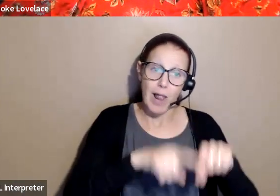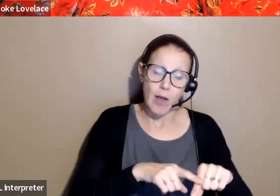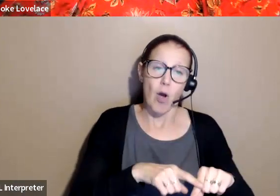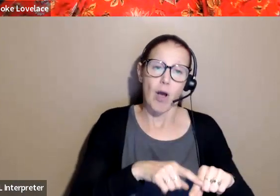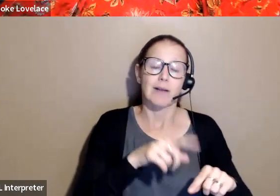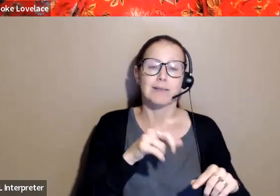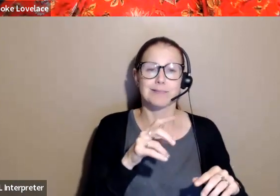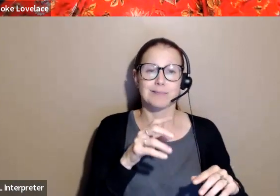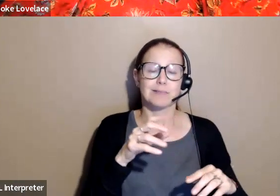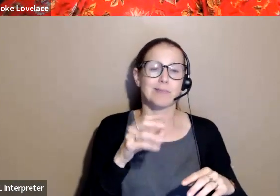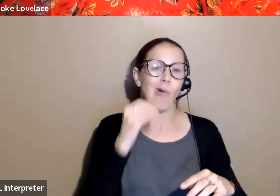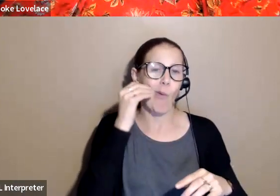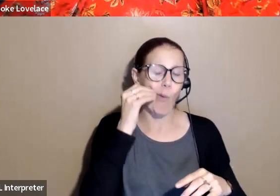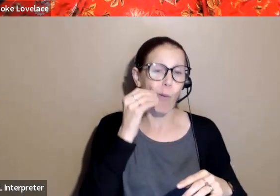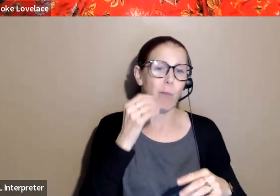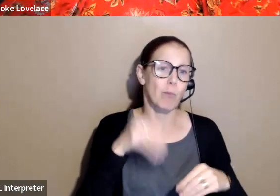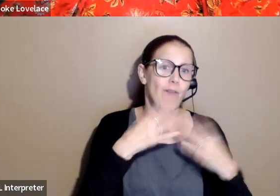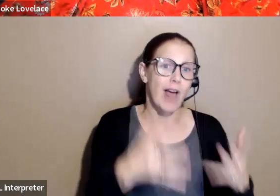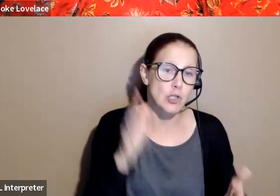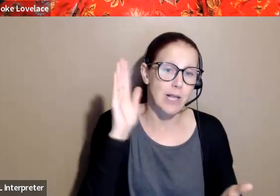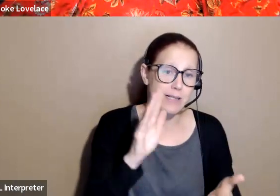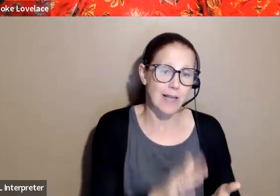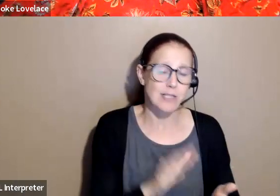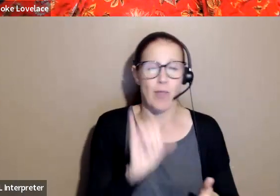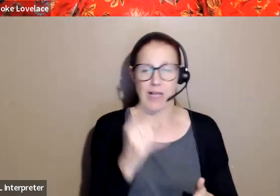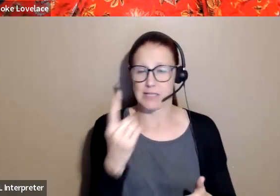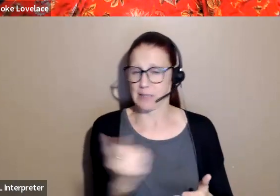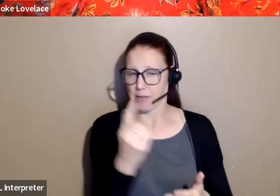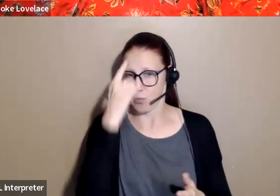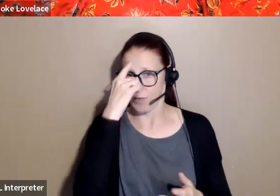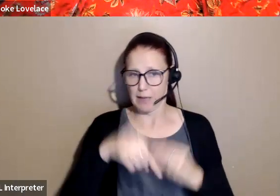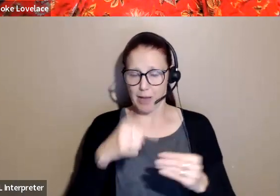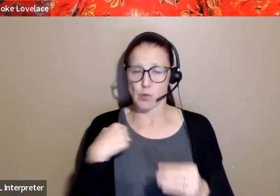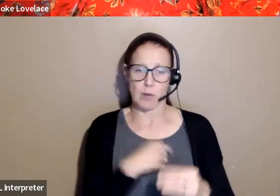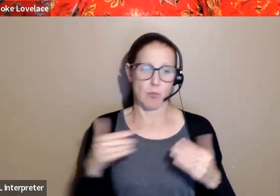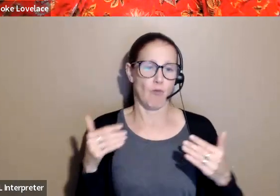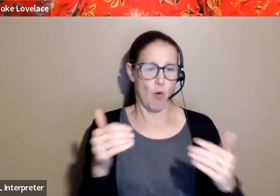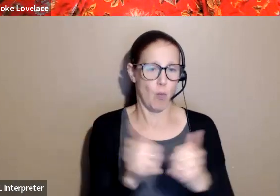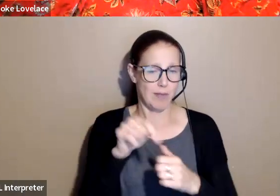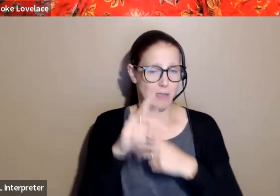So that's just something to think about as well as we move forward with these kind of ideas.